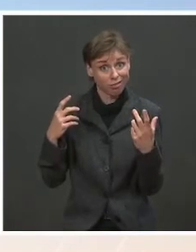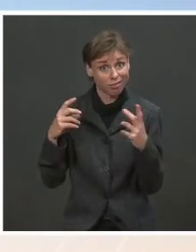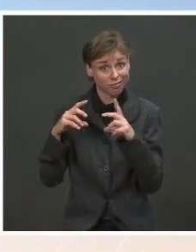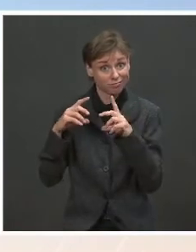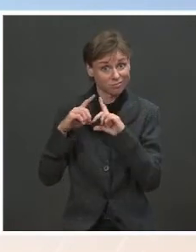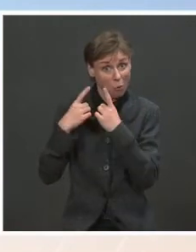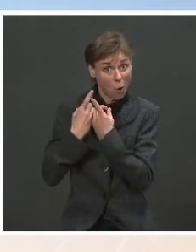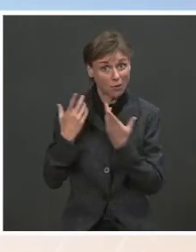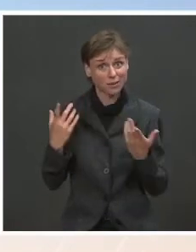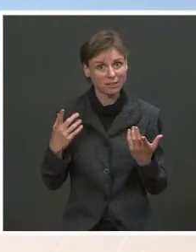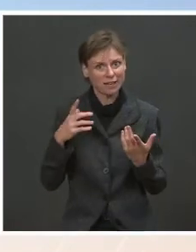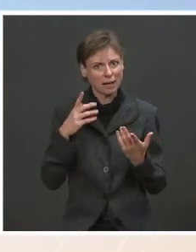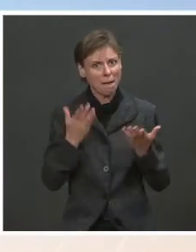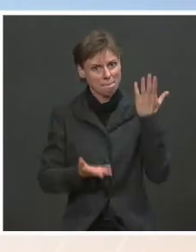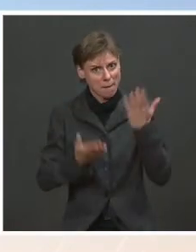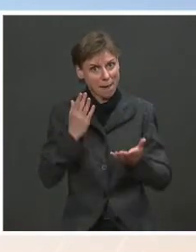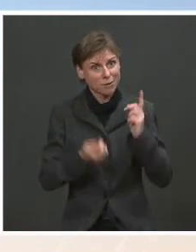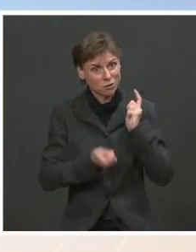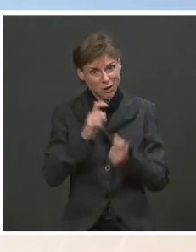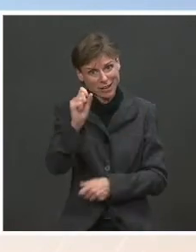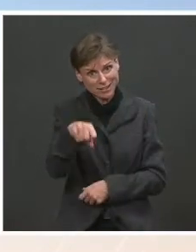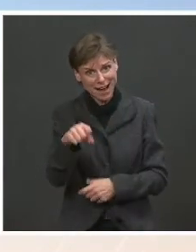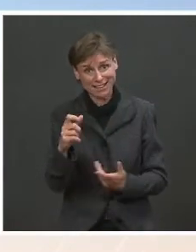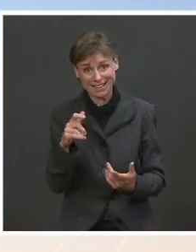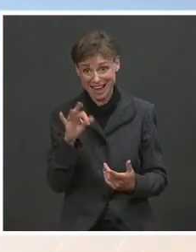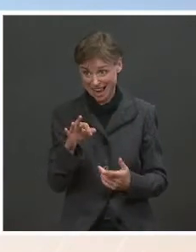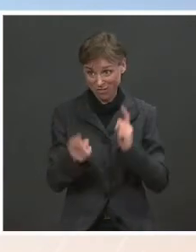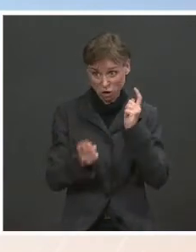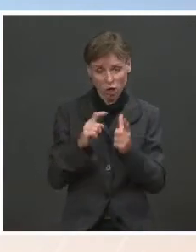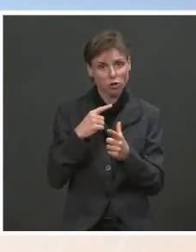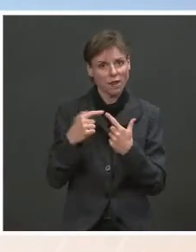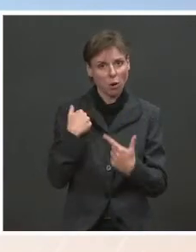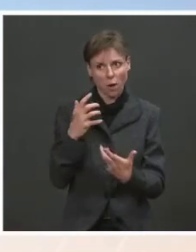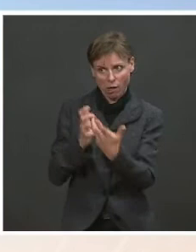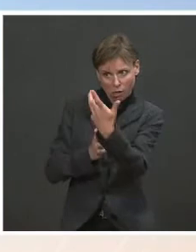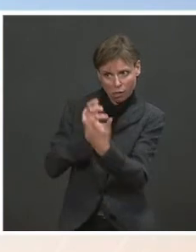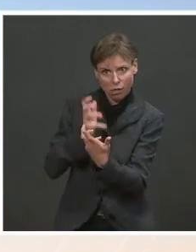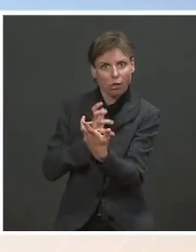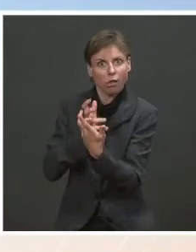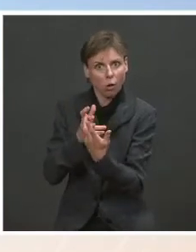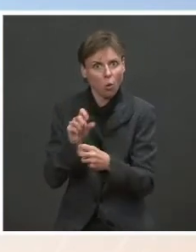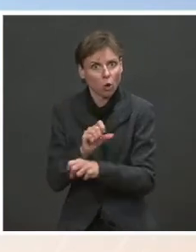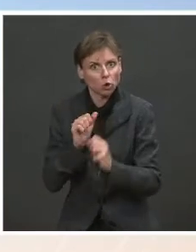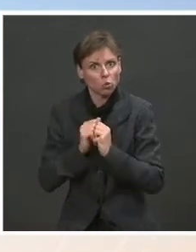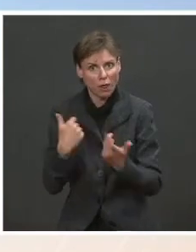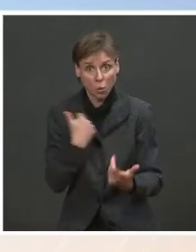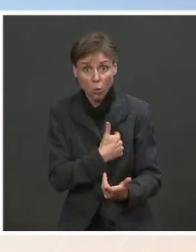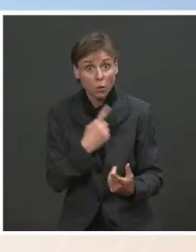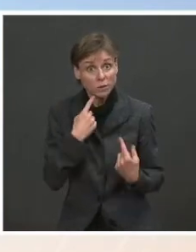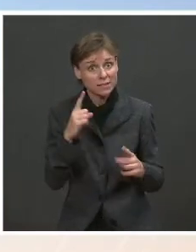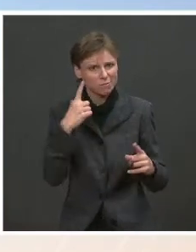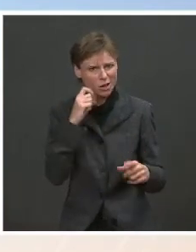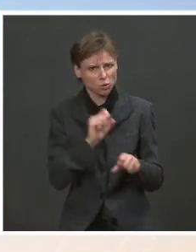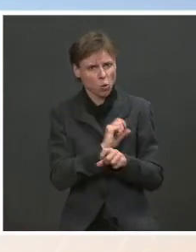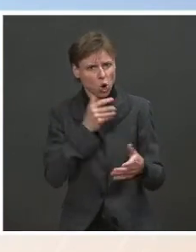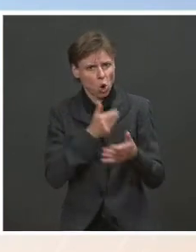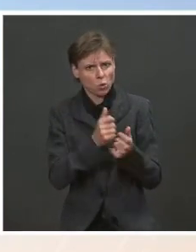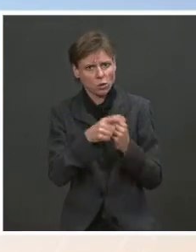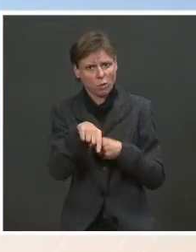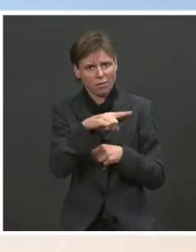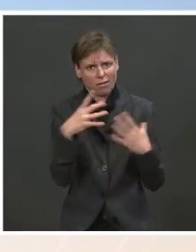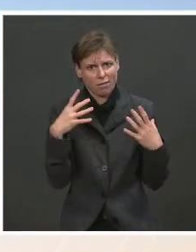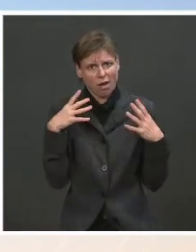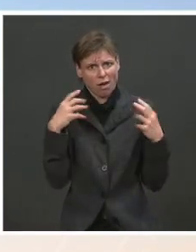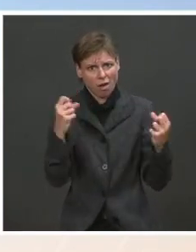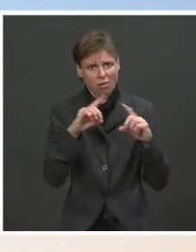we're going to be able to adapt and work with them. We were successful because we work closely with them, and we recognize that that